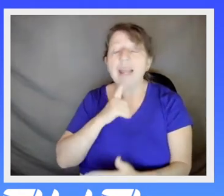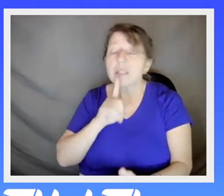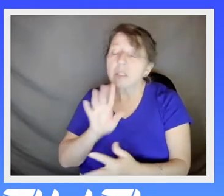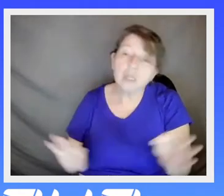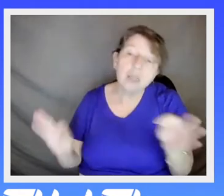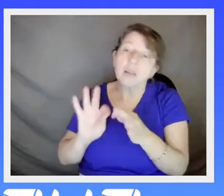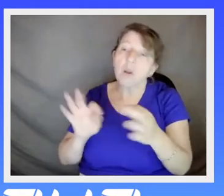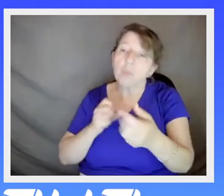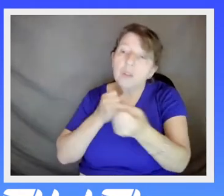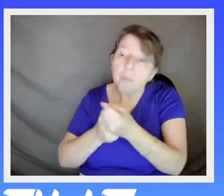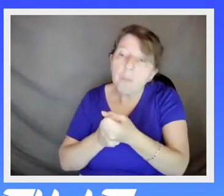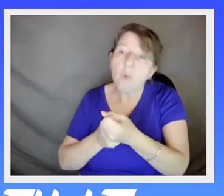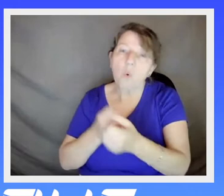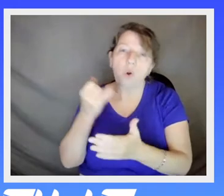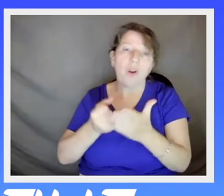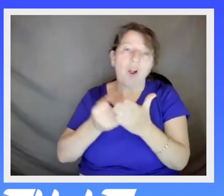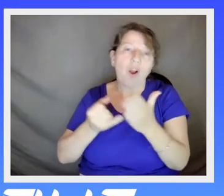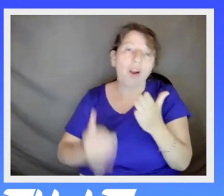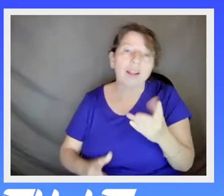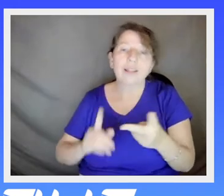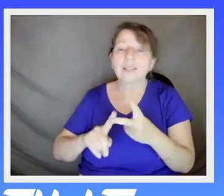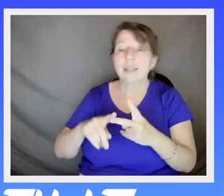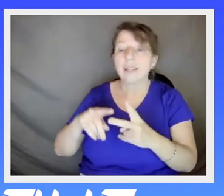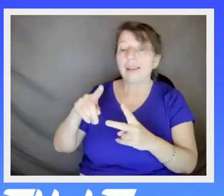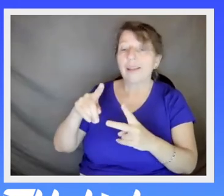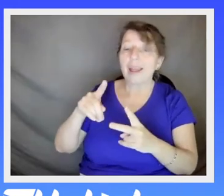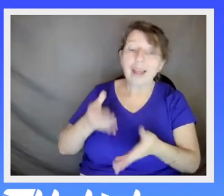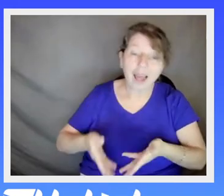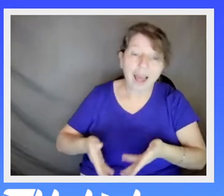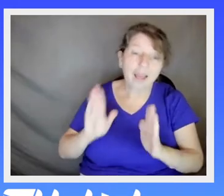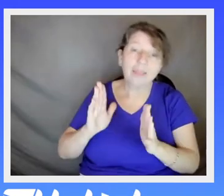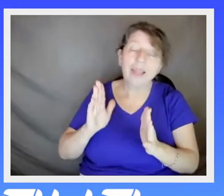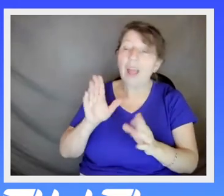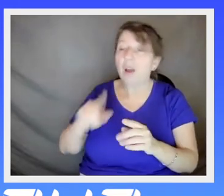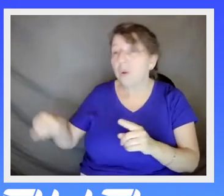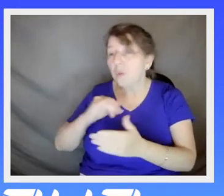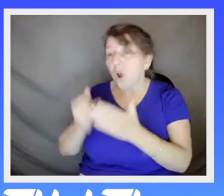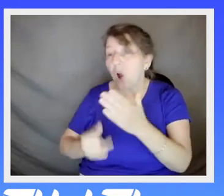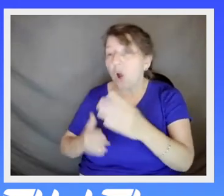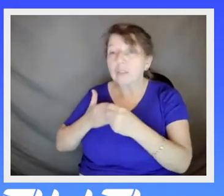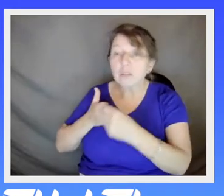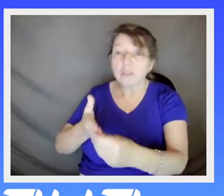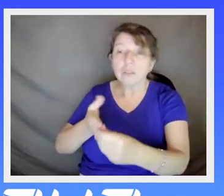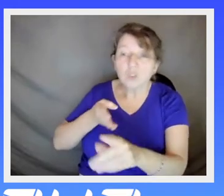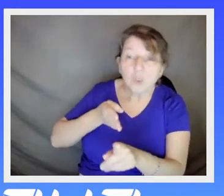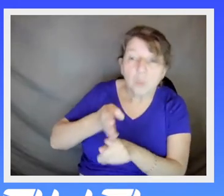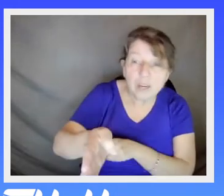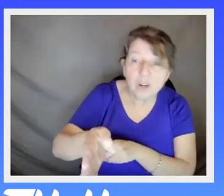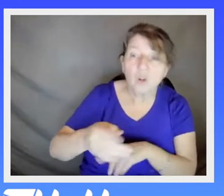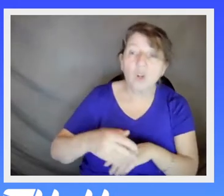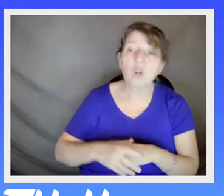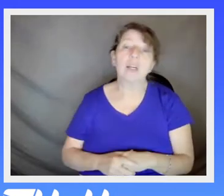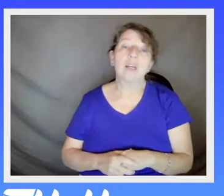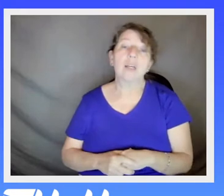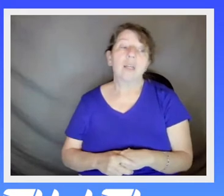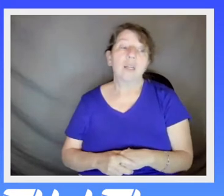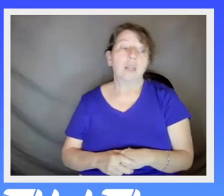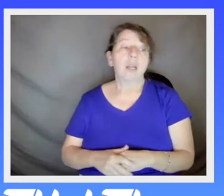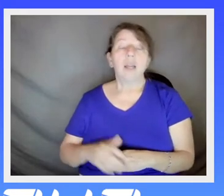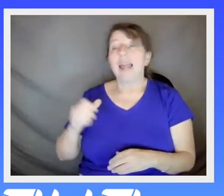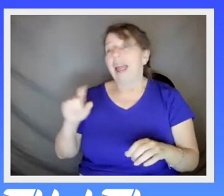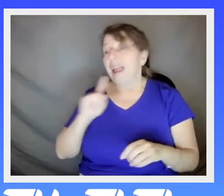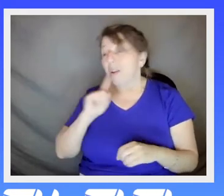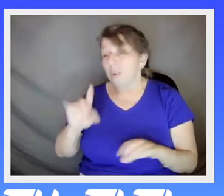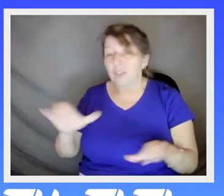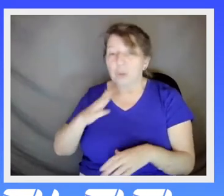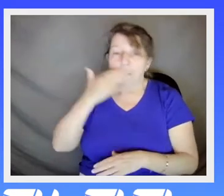city and career pathways for artists, and do a better job, frankly, of auditing the kind